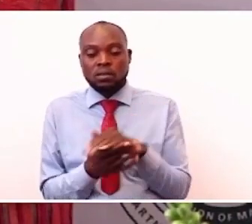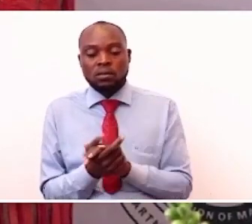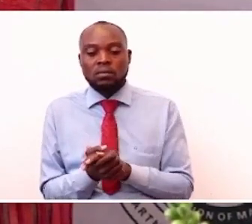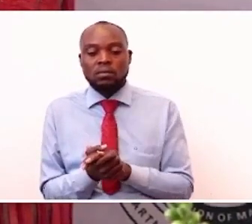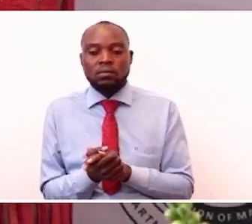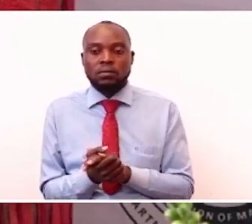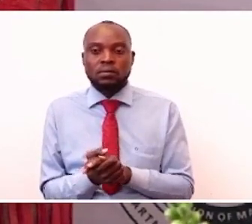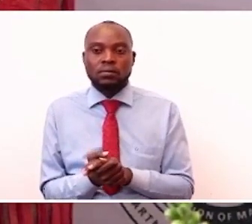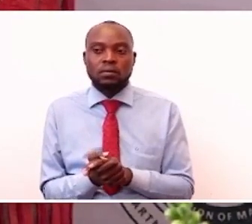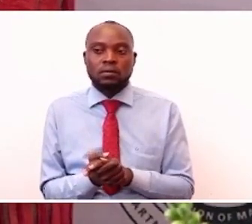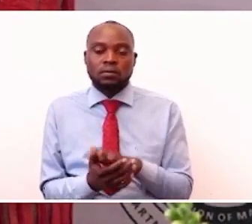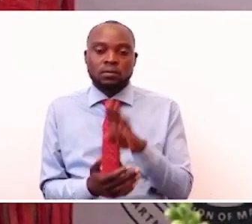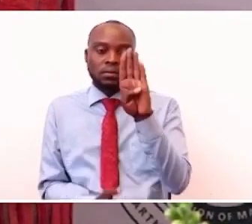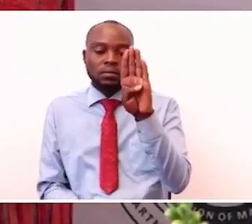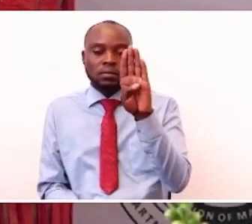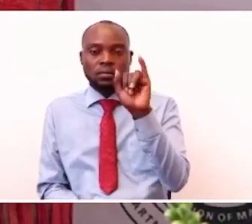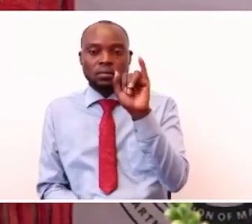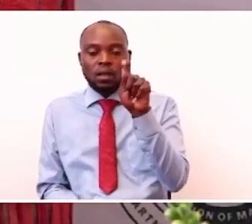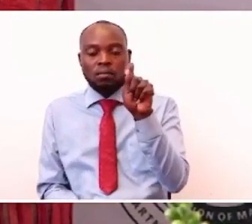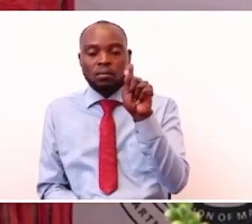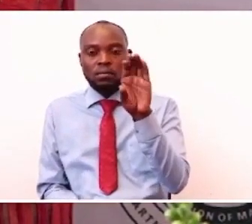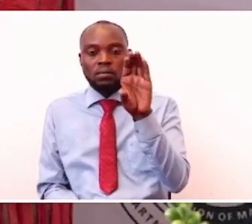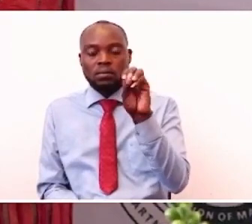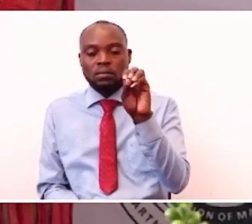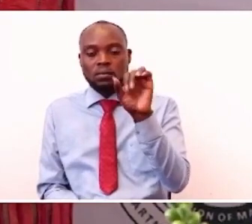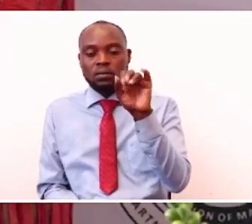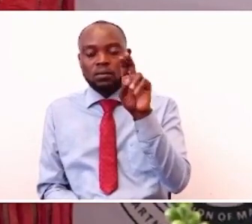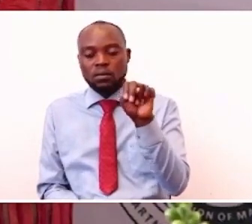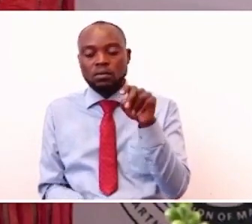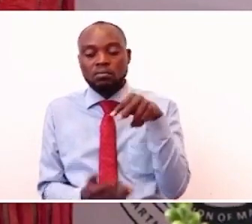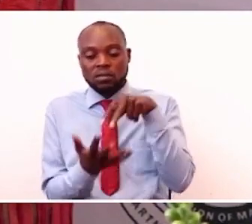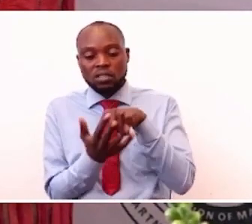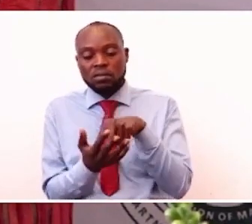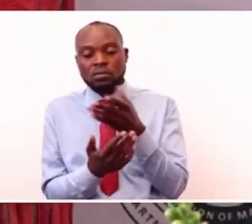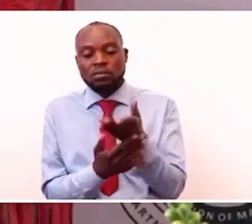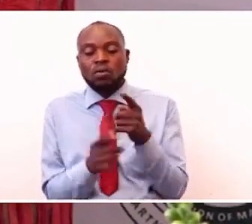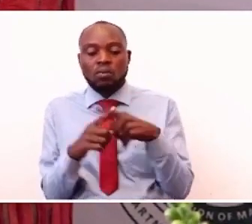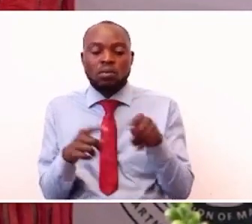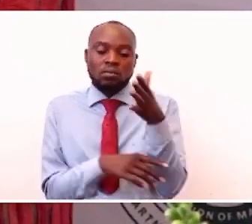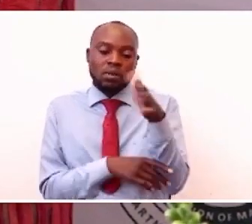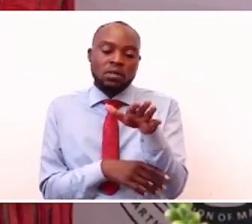also Bitcoin from Ethereum, which is considered stable. And then there are